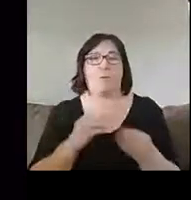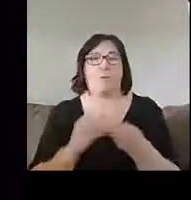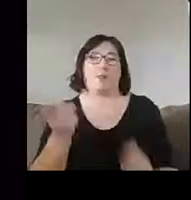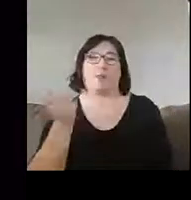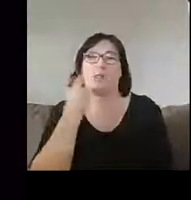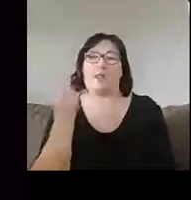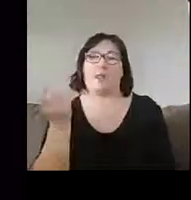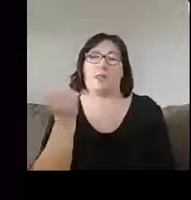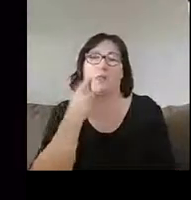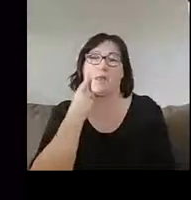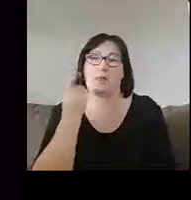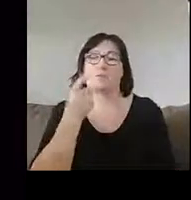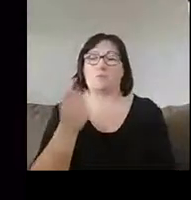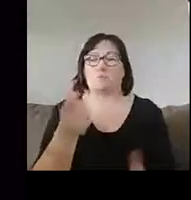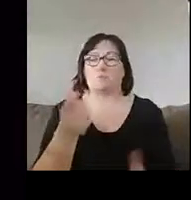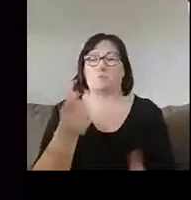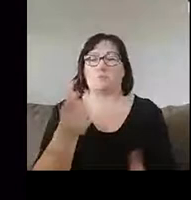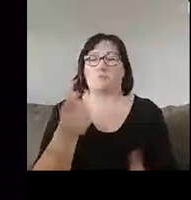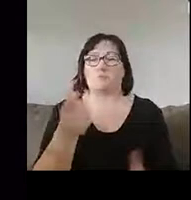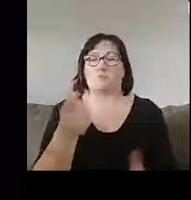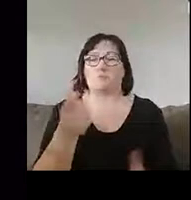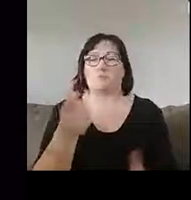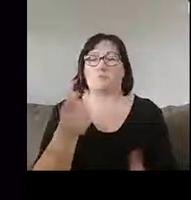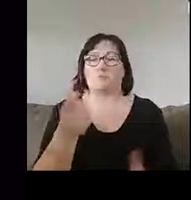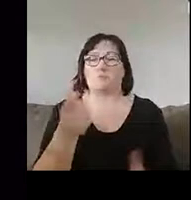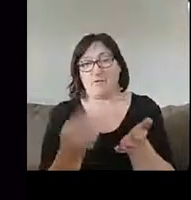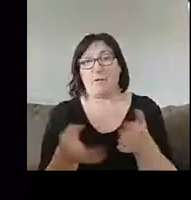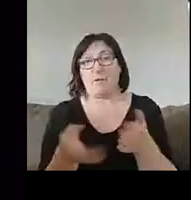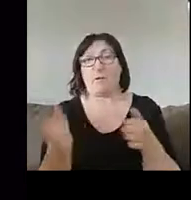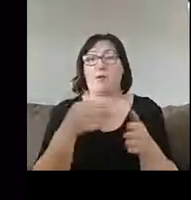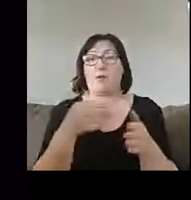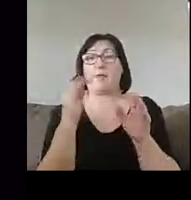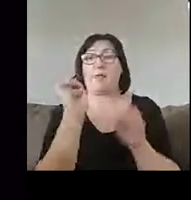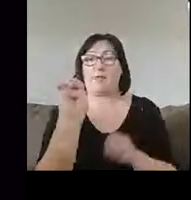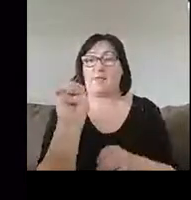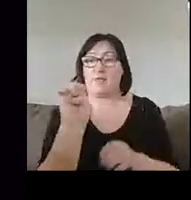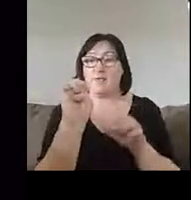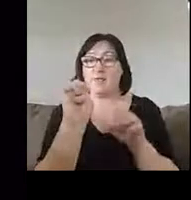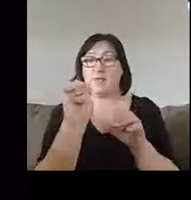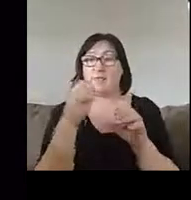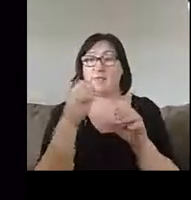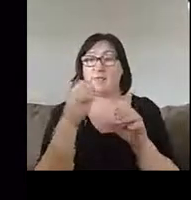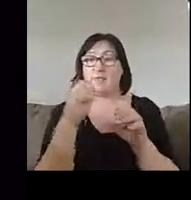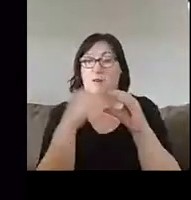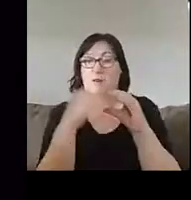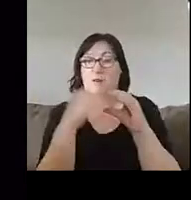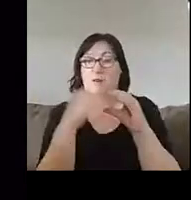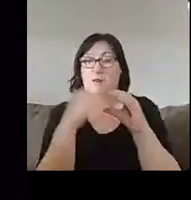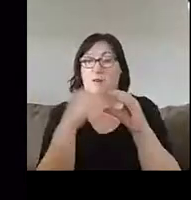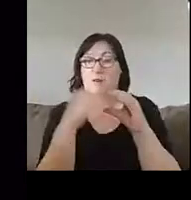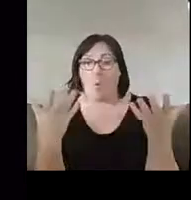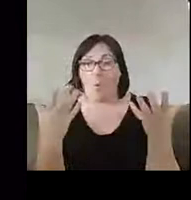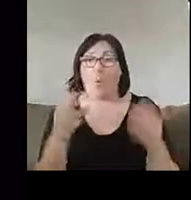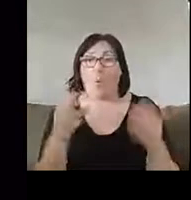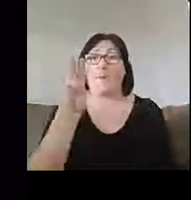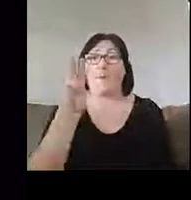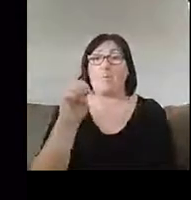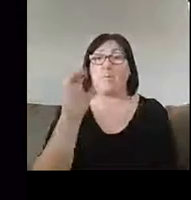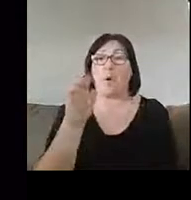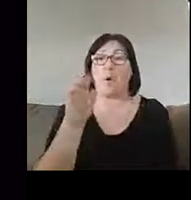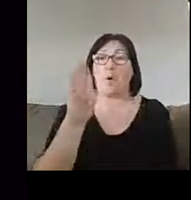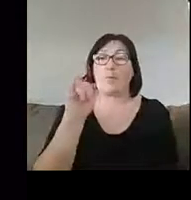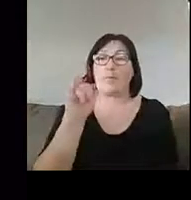register yourself by going onto e-filing or even the SARS Mobi app. You will click on the registration